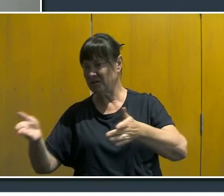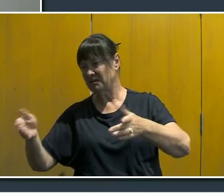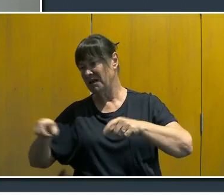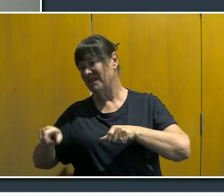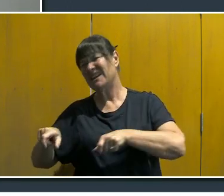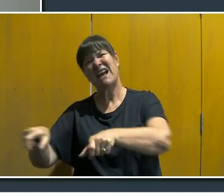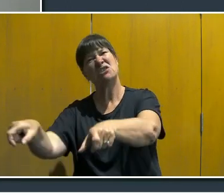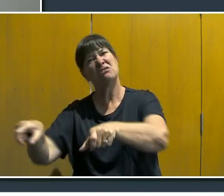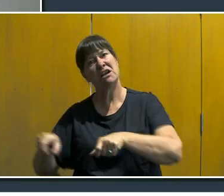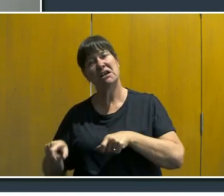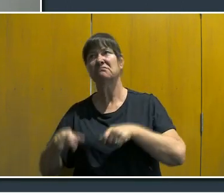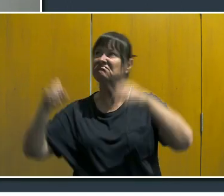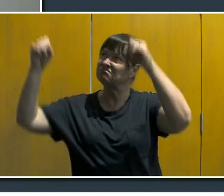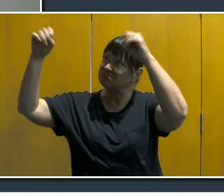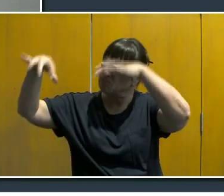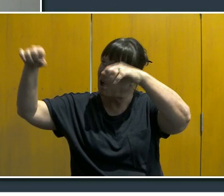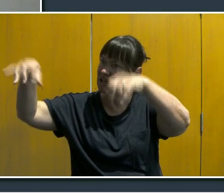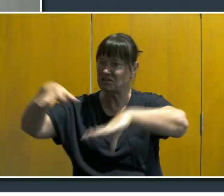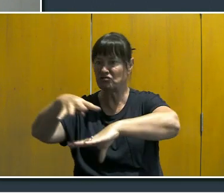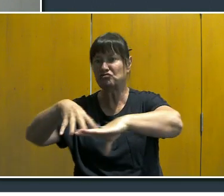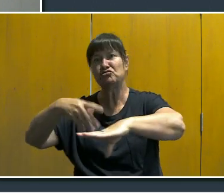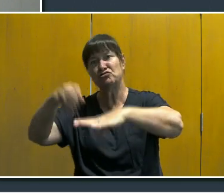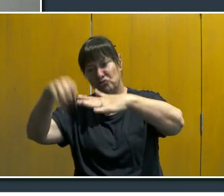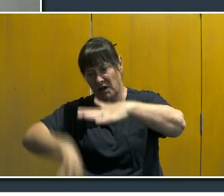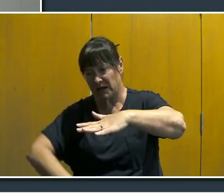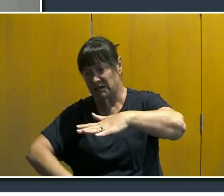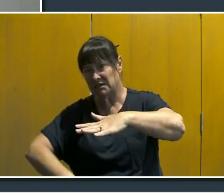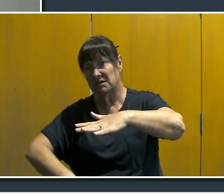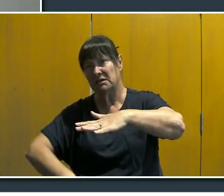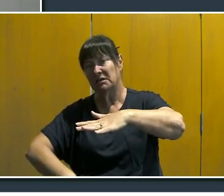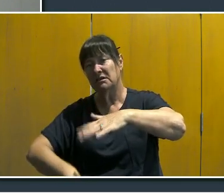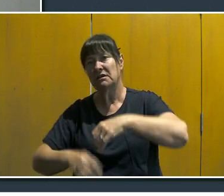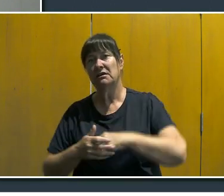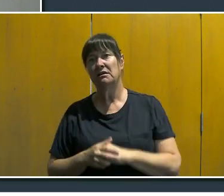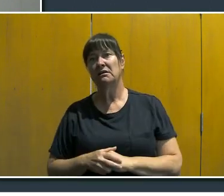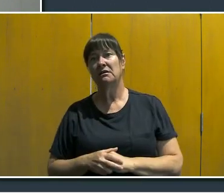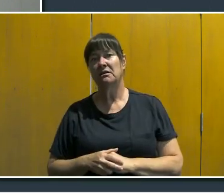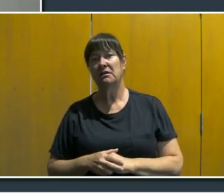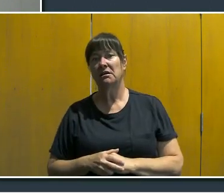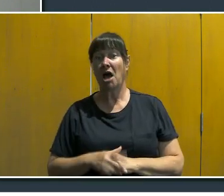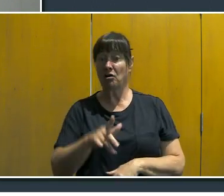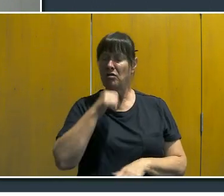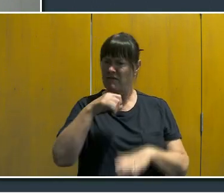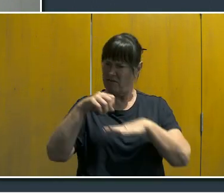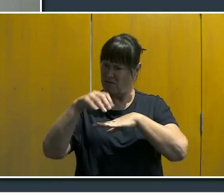and drains and stuff. And I don't know whether the drains are in the general rate. I